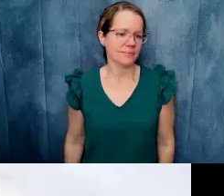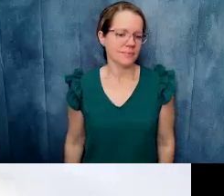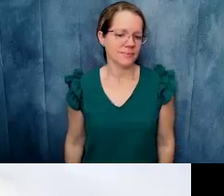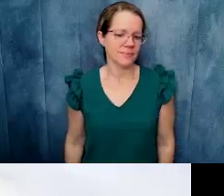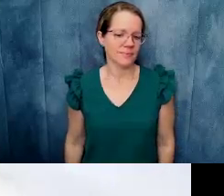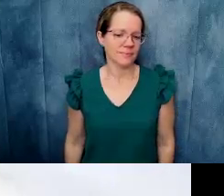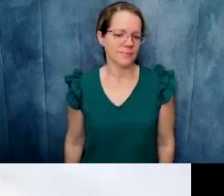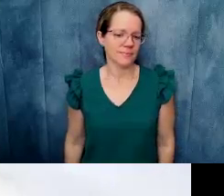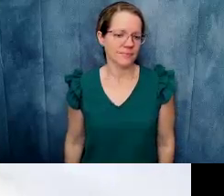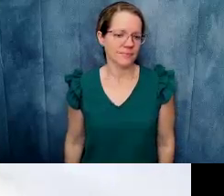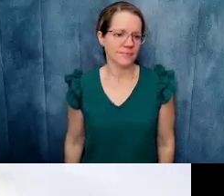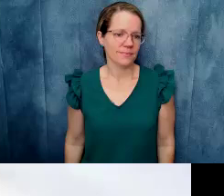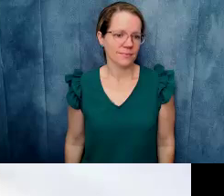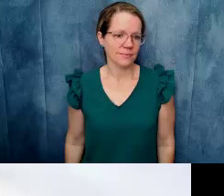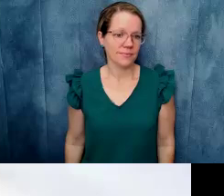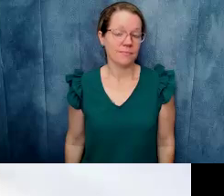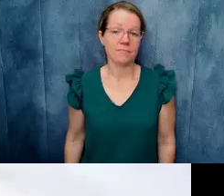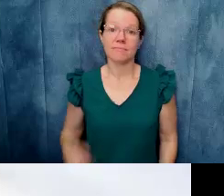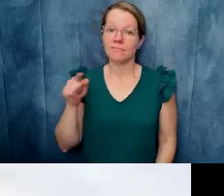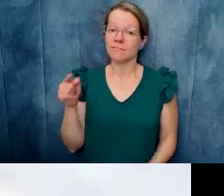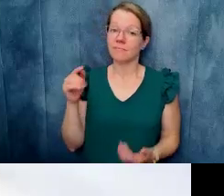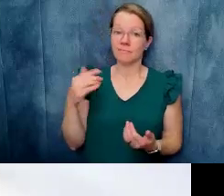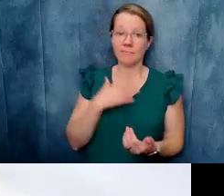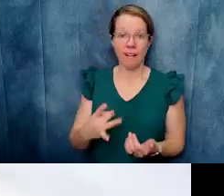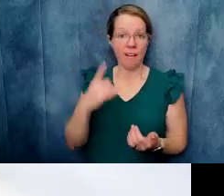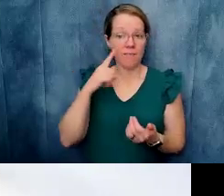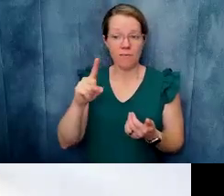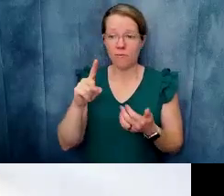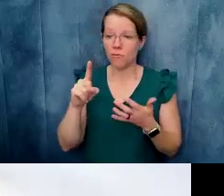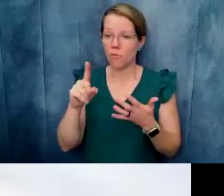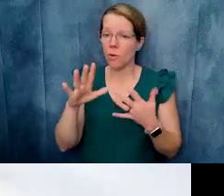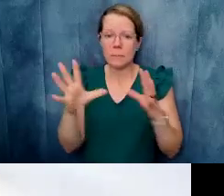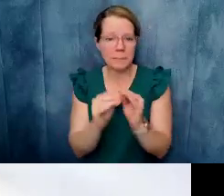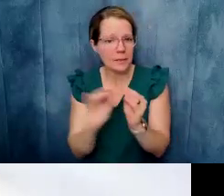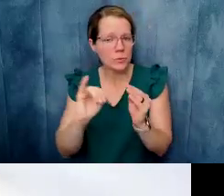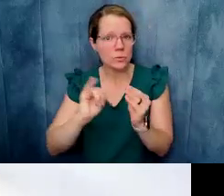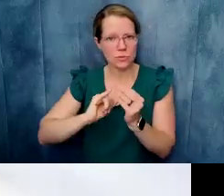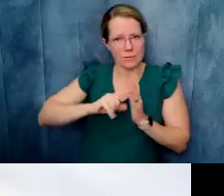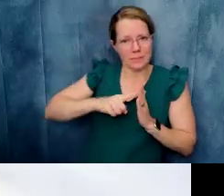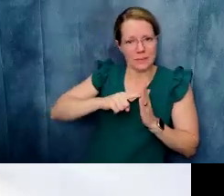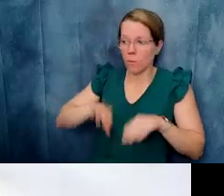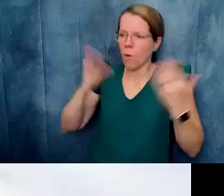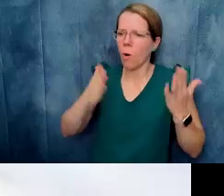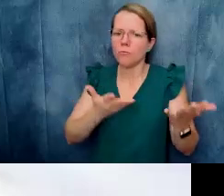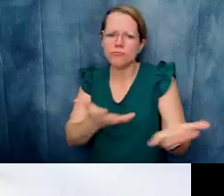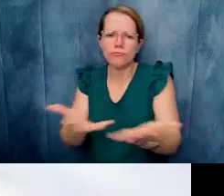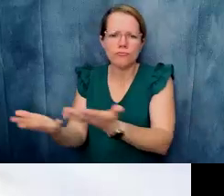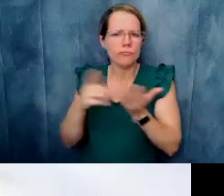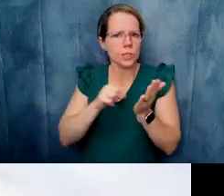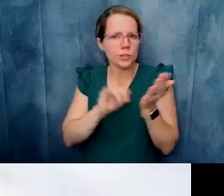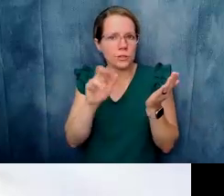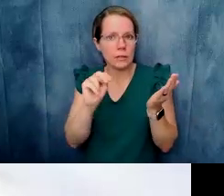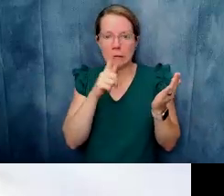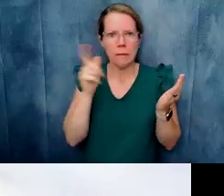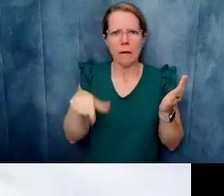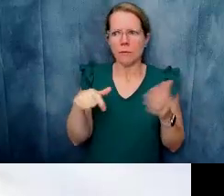And this is a good practice at the beginning of meetings to do. You don't have to do it on Menti, you can just talk it through. You can allow people to check in quietly to